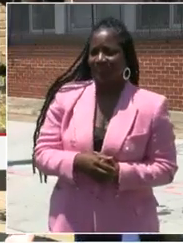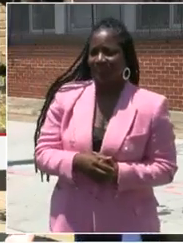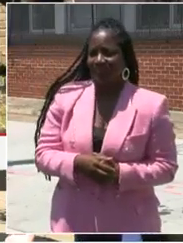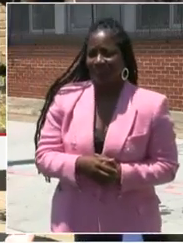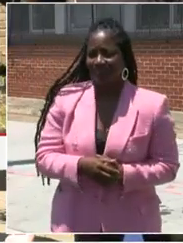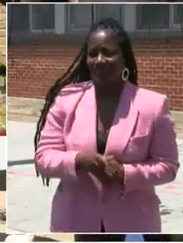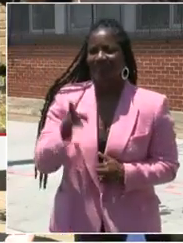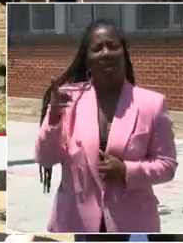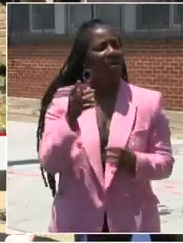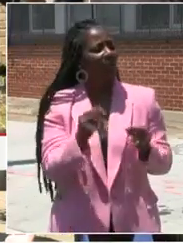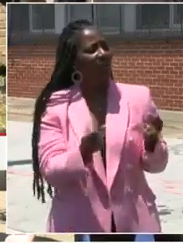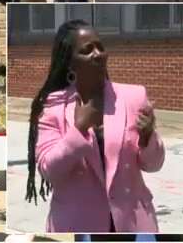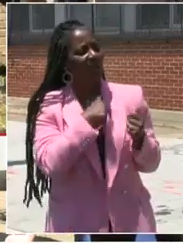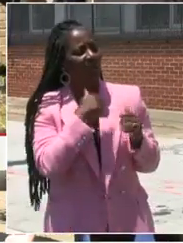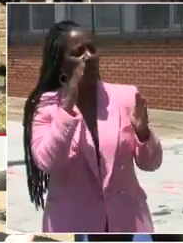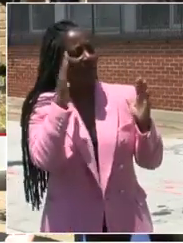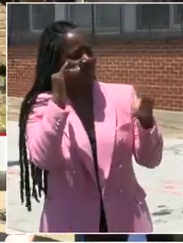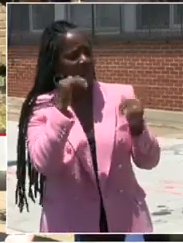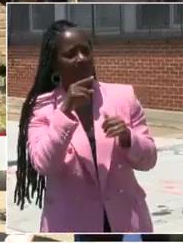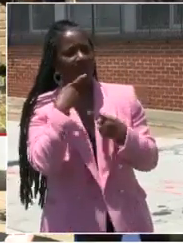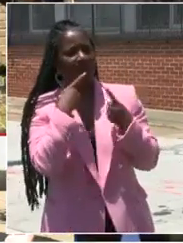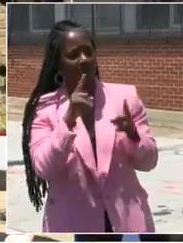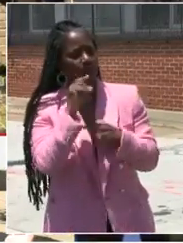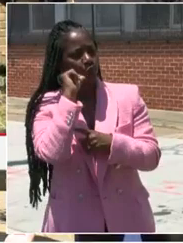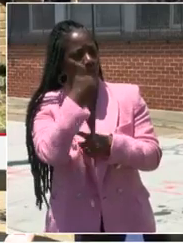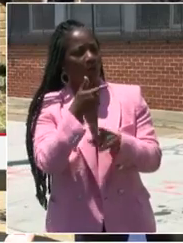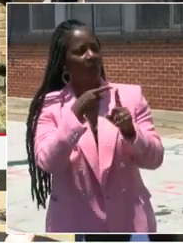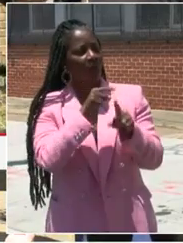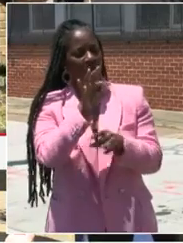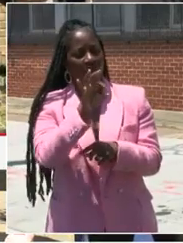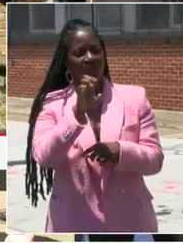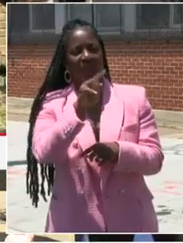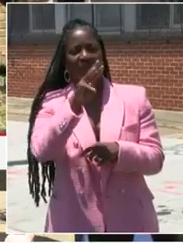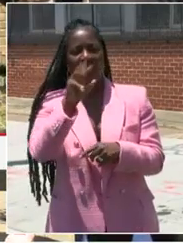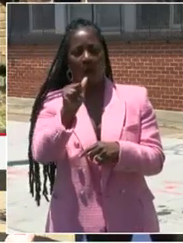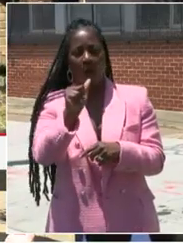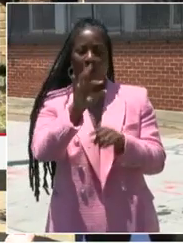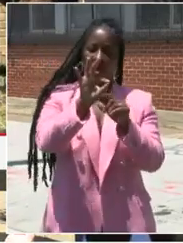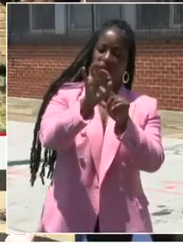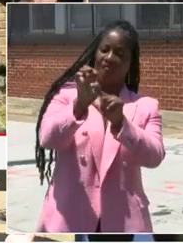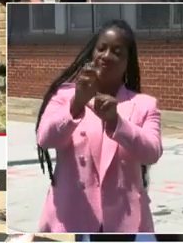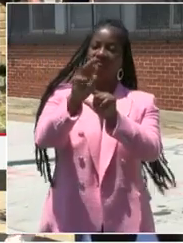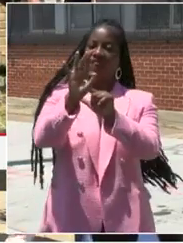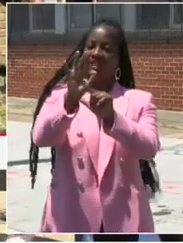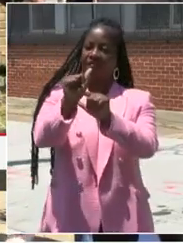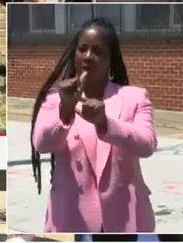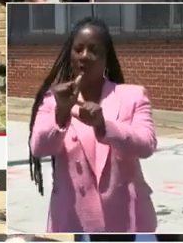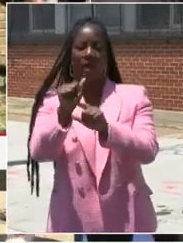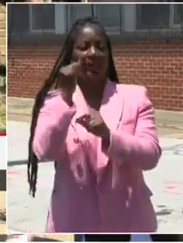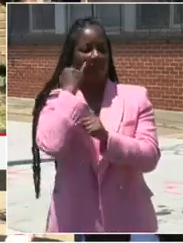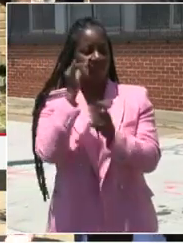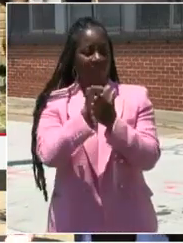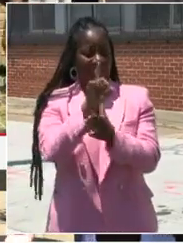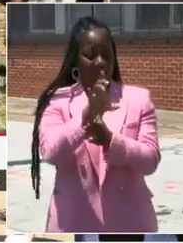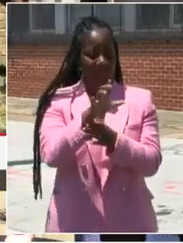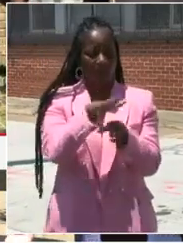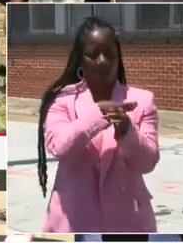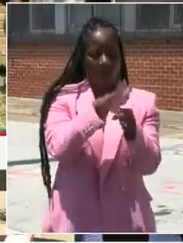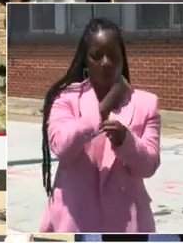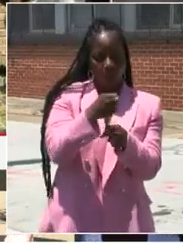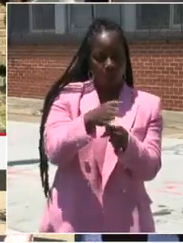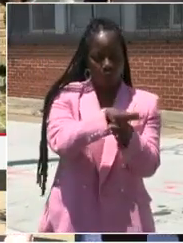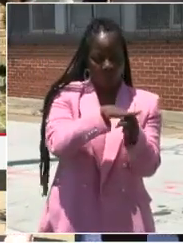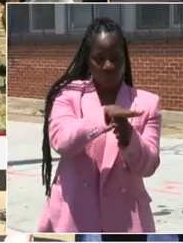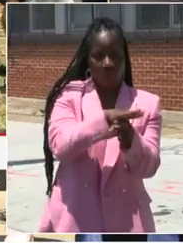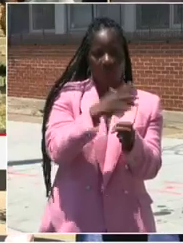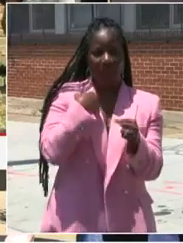very quickly, we are expecting an announcement tomorrow from FIFA about whether or not the D.C.-Baltimore region is expected to